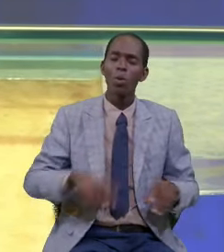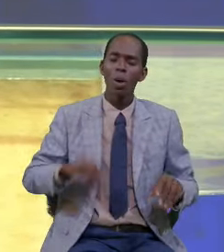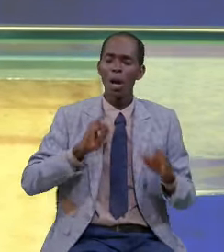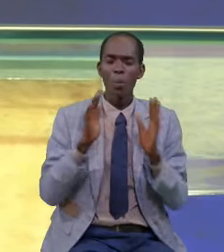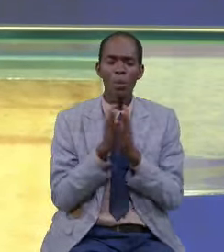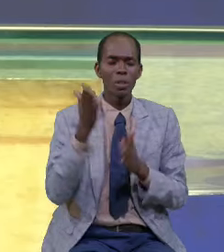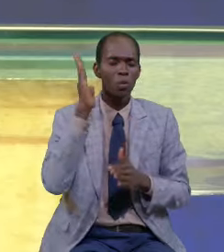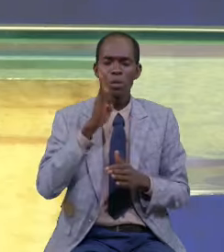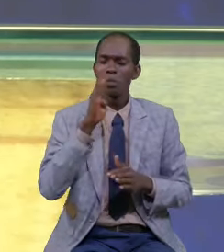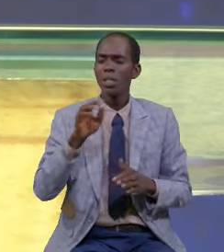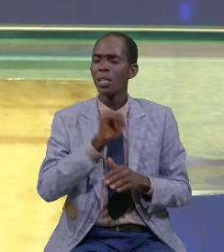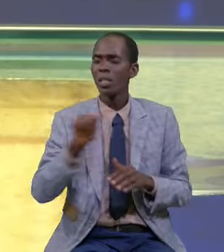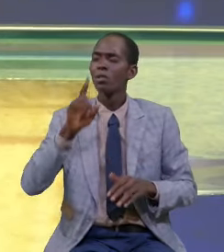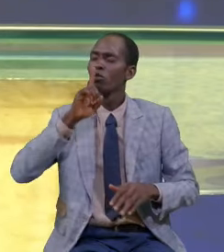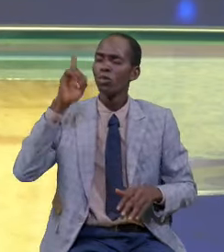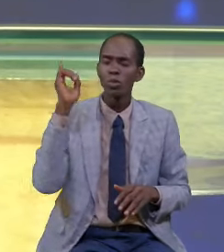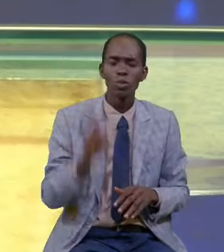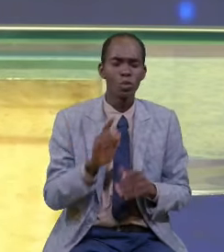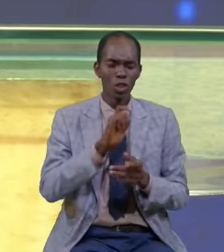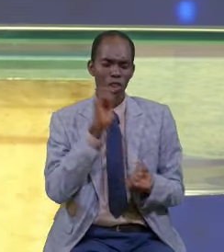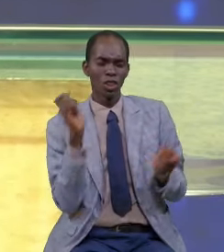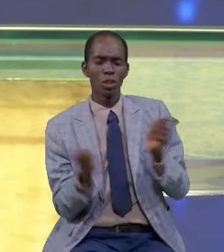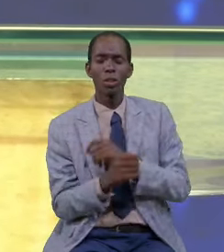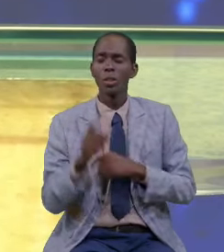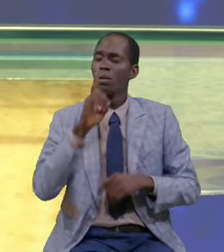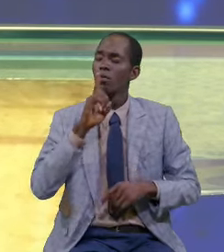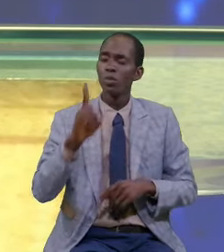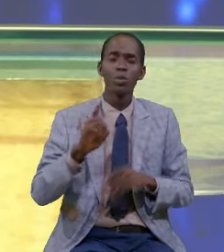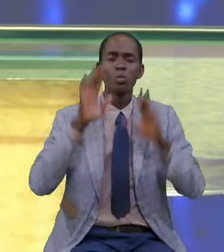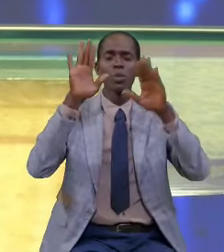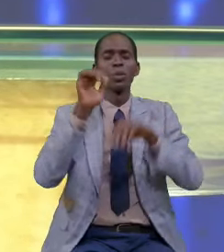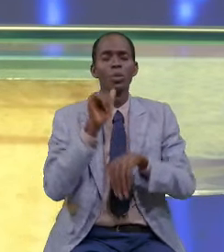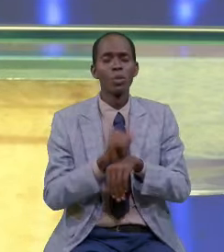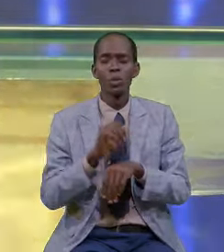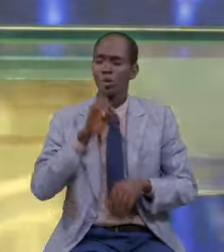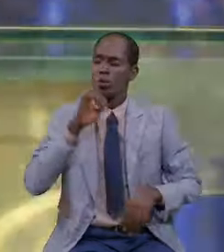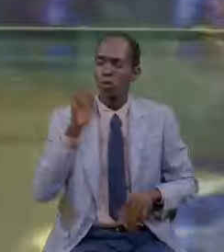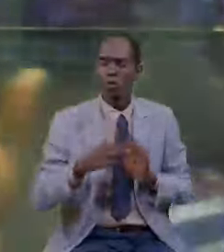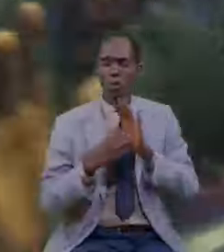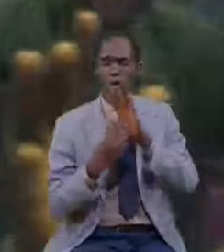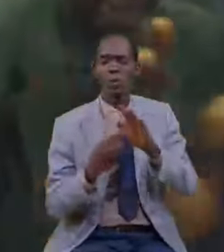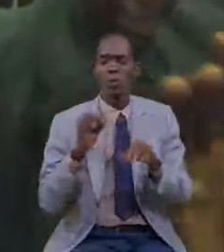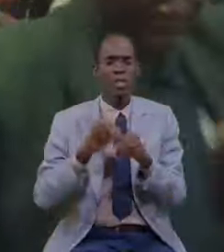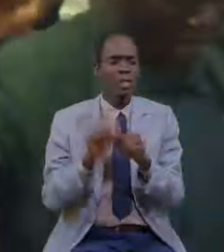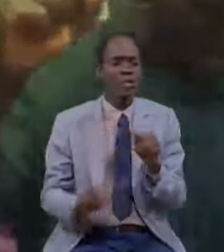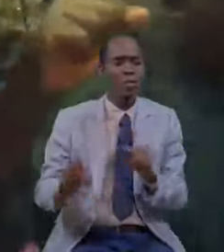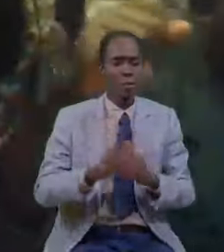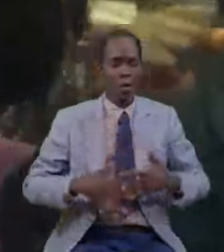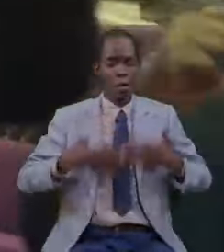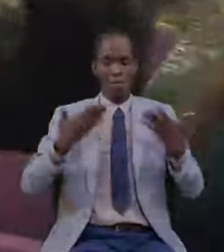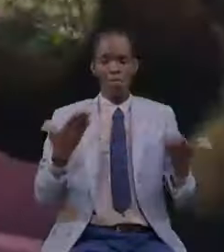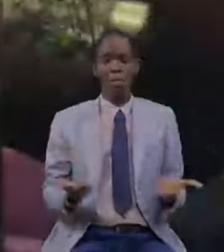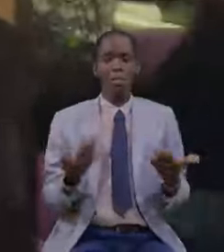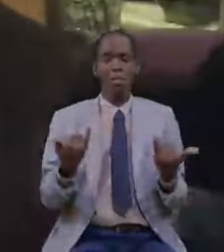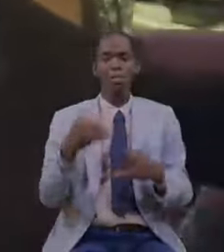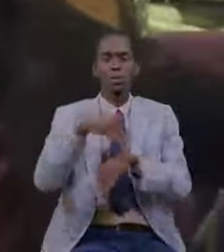transformation, a definite miracle, a definite manifestation in every life here tonight in Jesus'